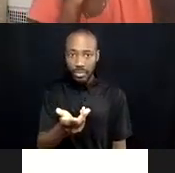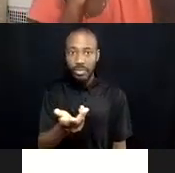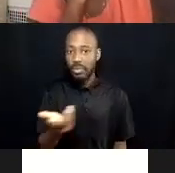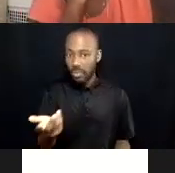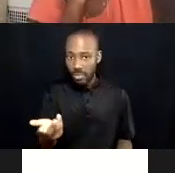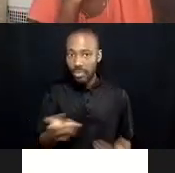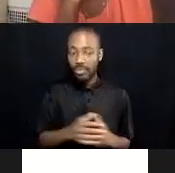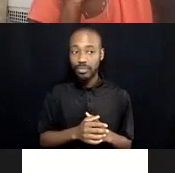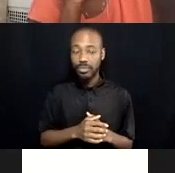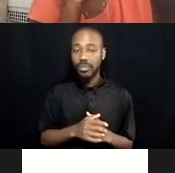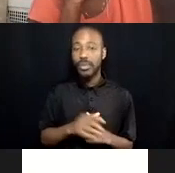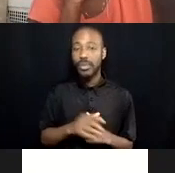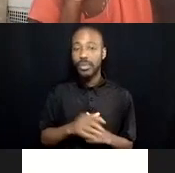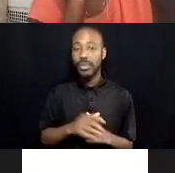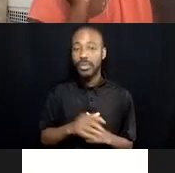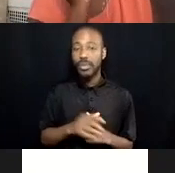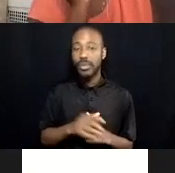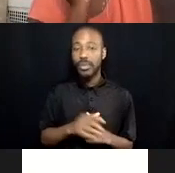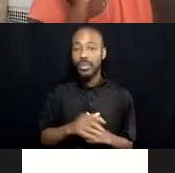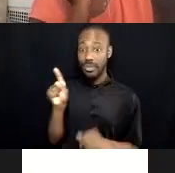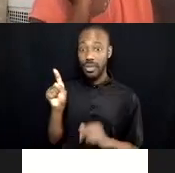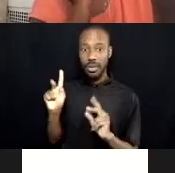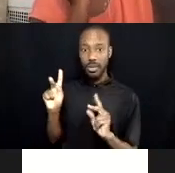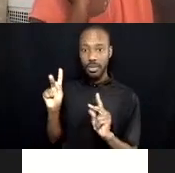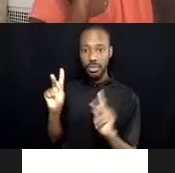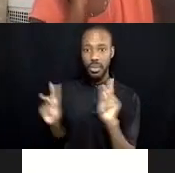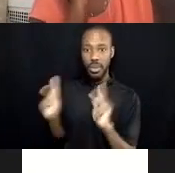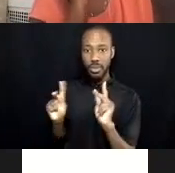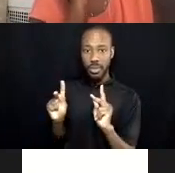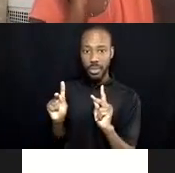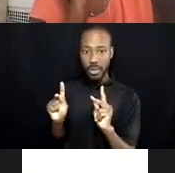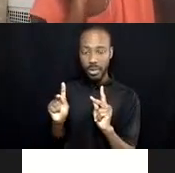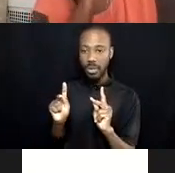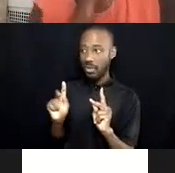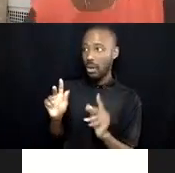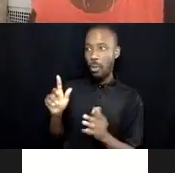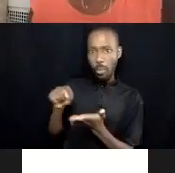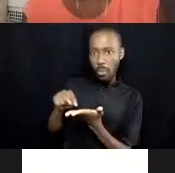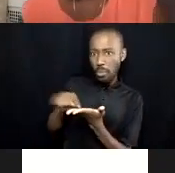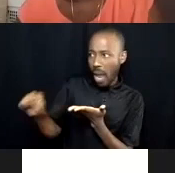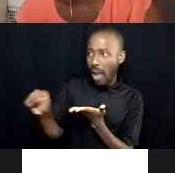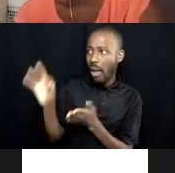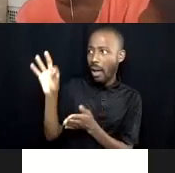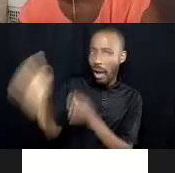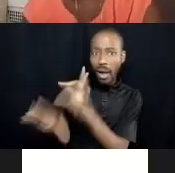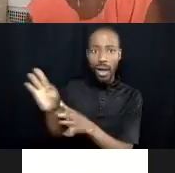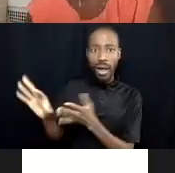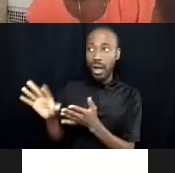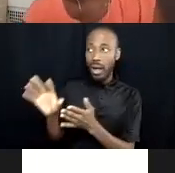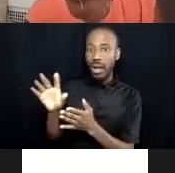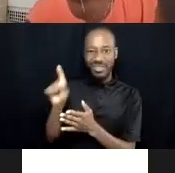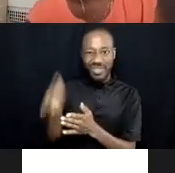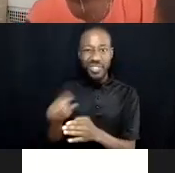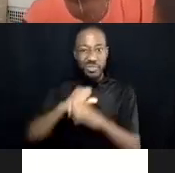these are the people that we are coming out of our pockets for to protect us, but they choose